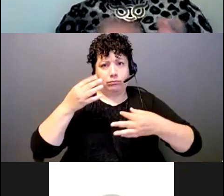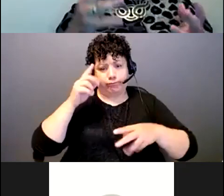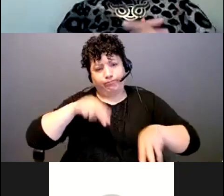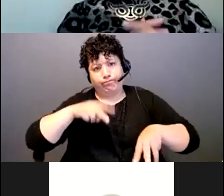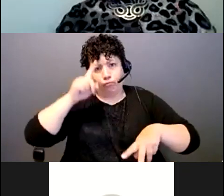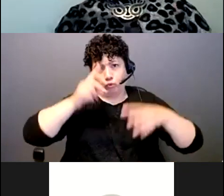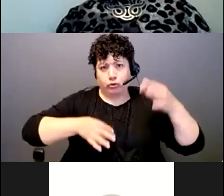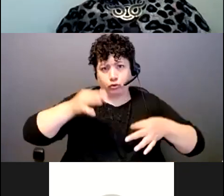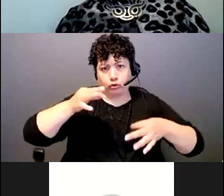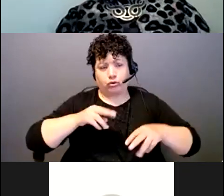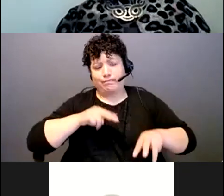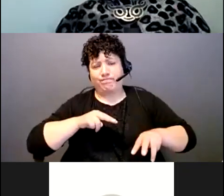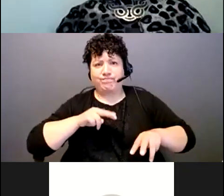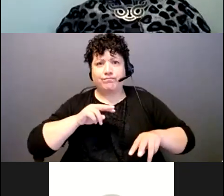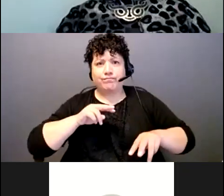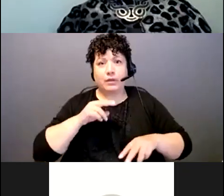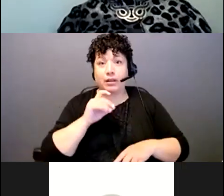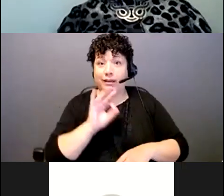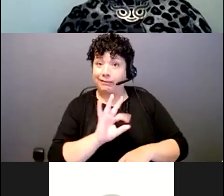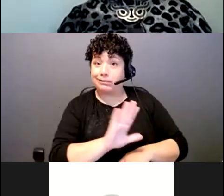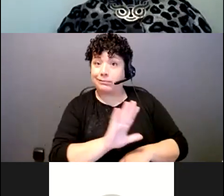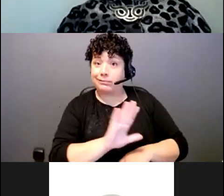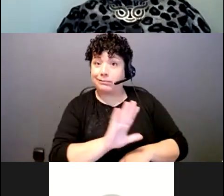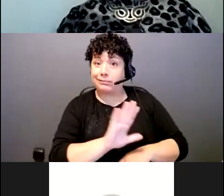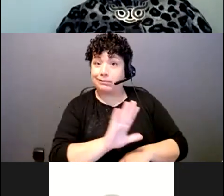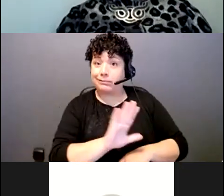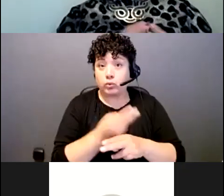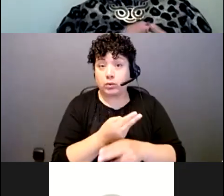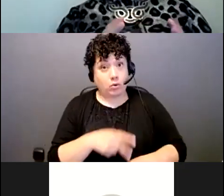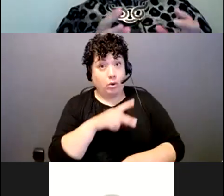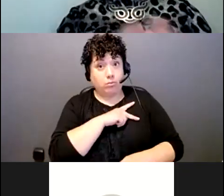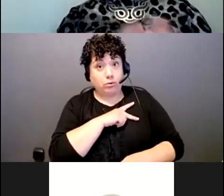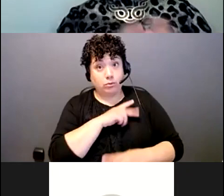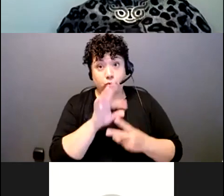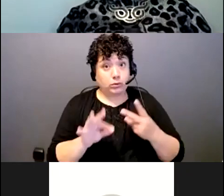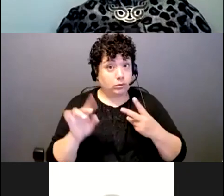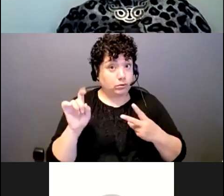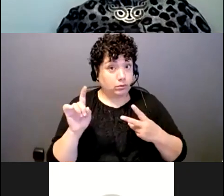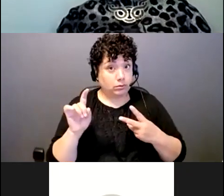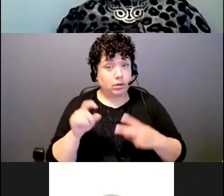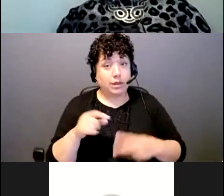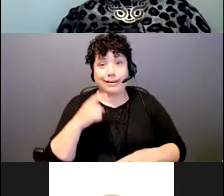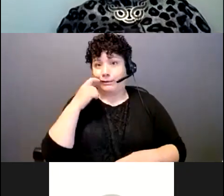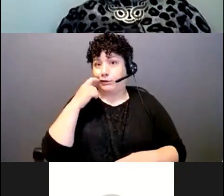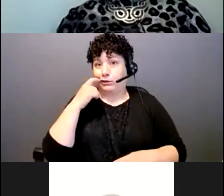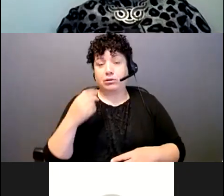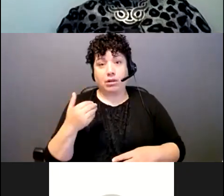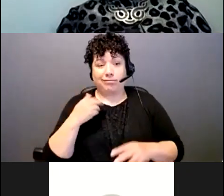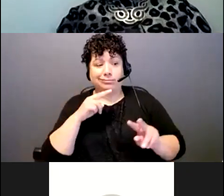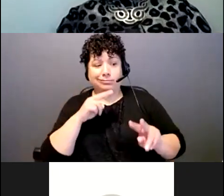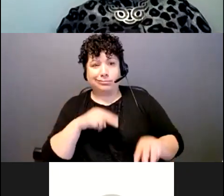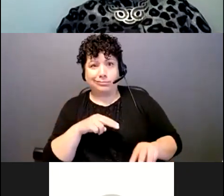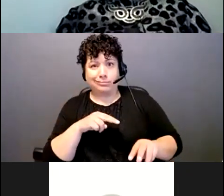I asked you, is it personal choice? There is a lot of moralizing. Addiction is really not a moral